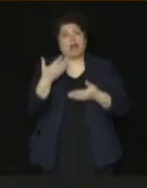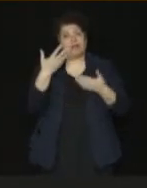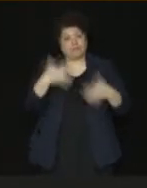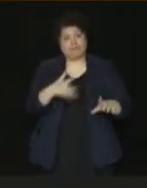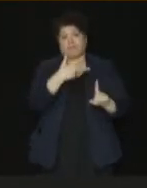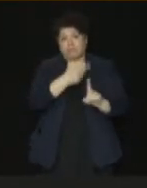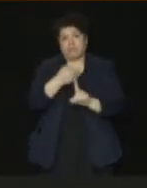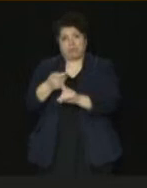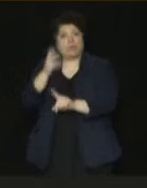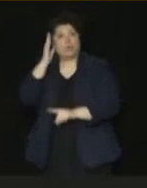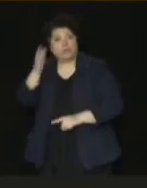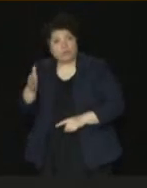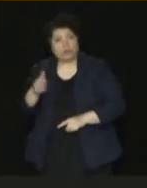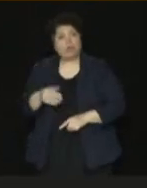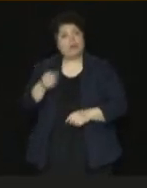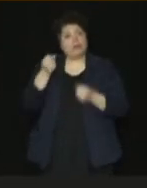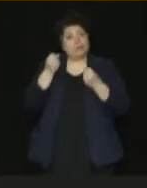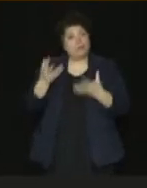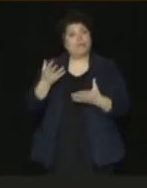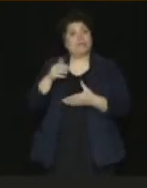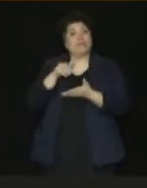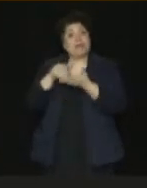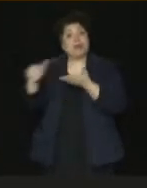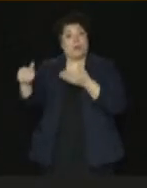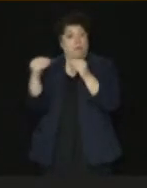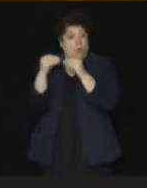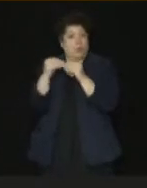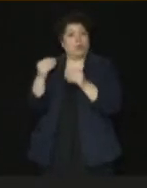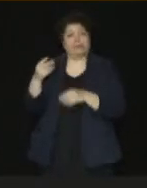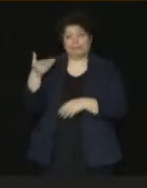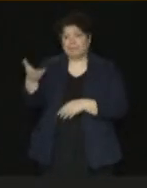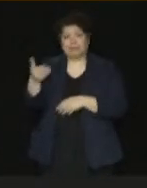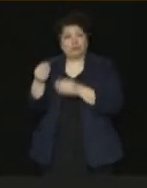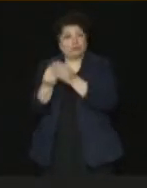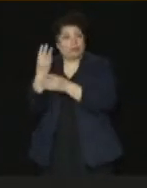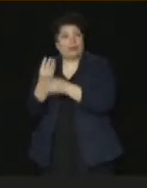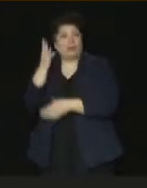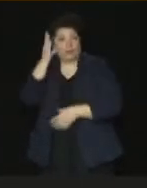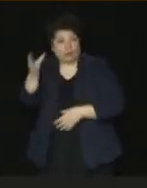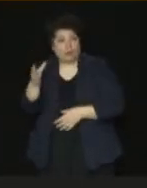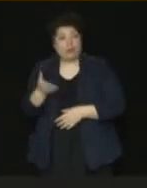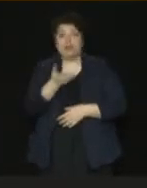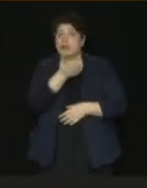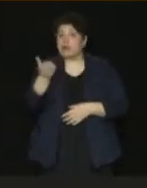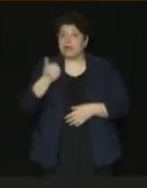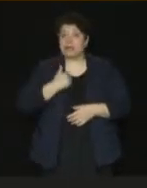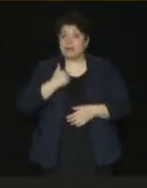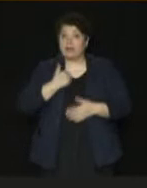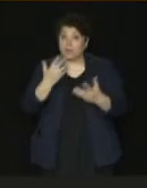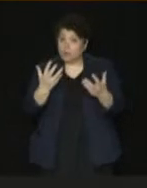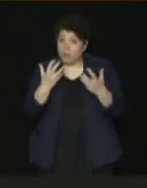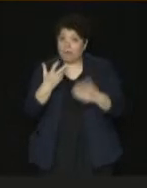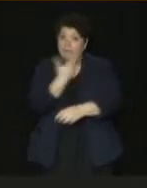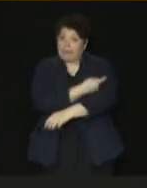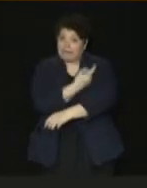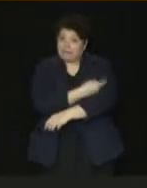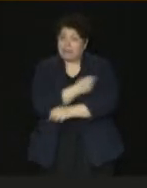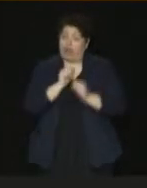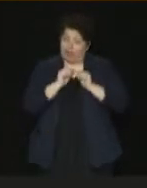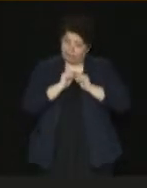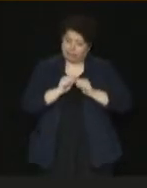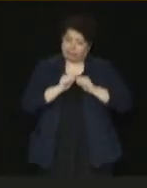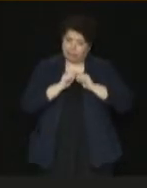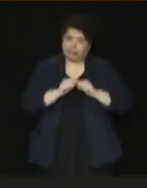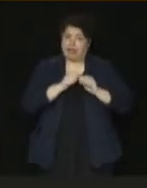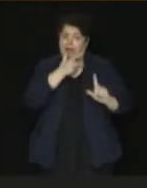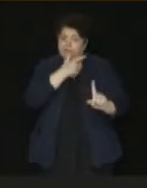of others will be vaccinated in the spring. Until every Canadian who wants a vaccine has received one. Now, this